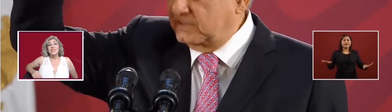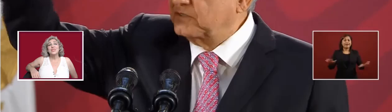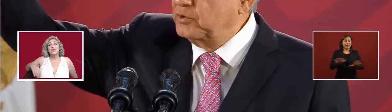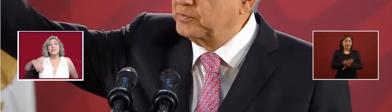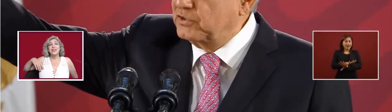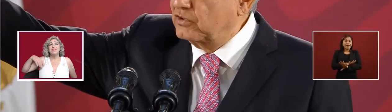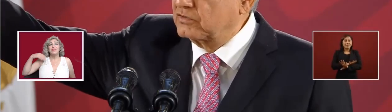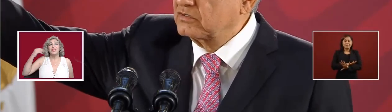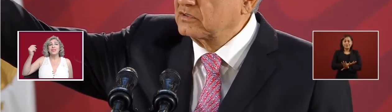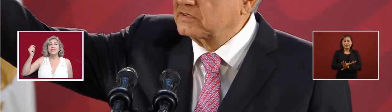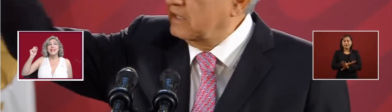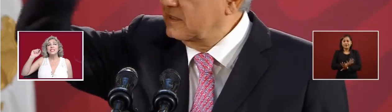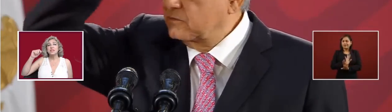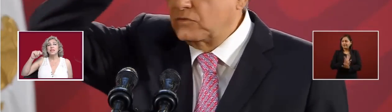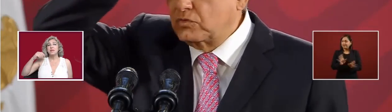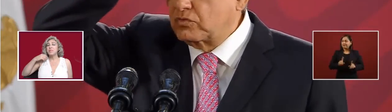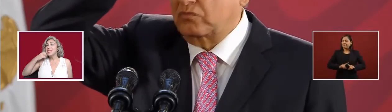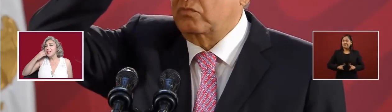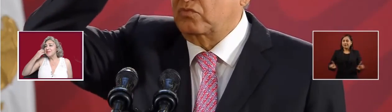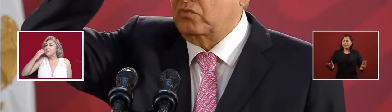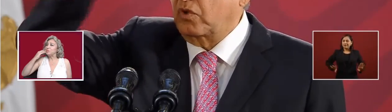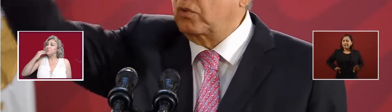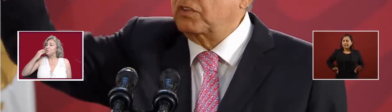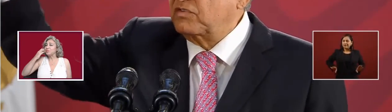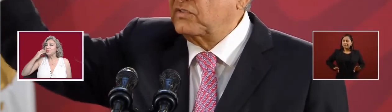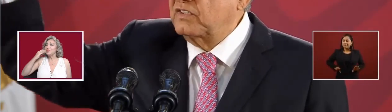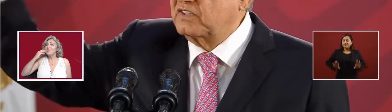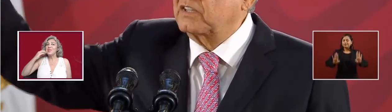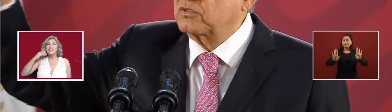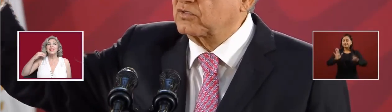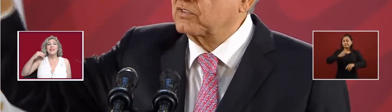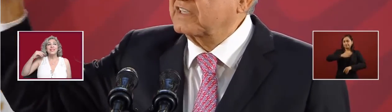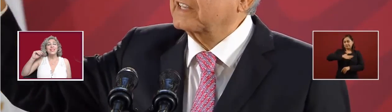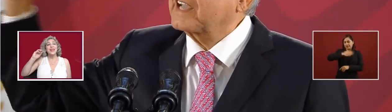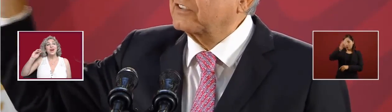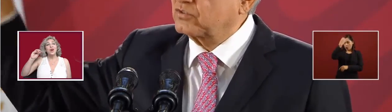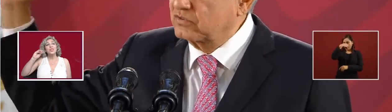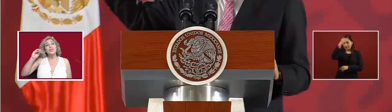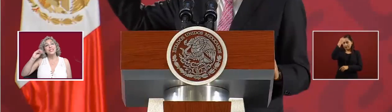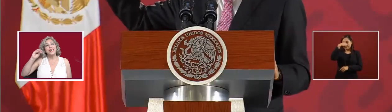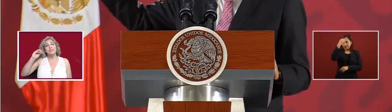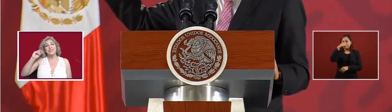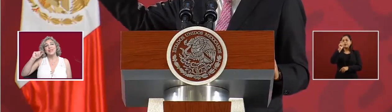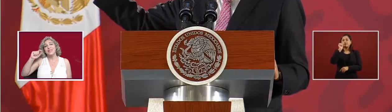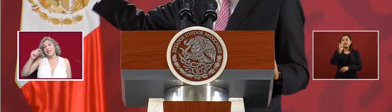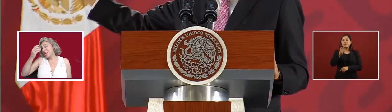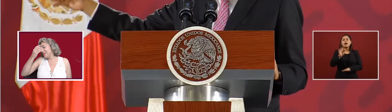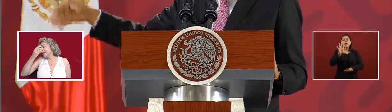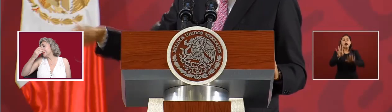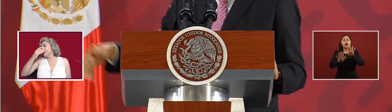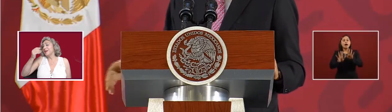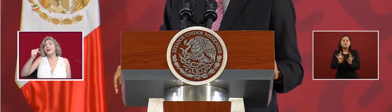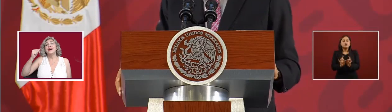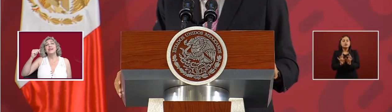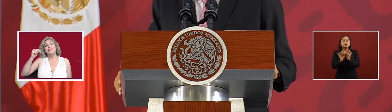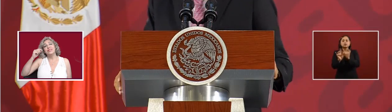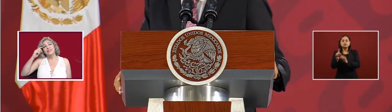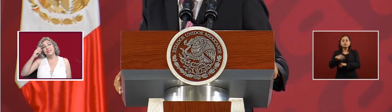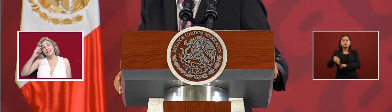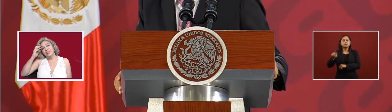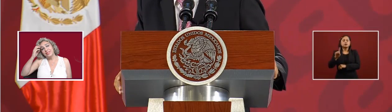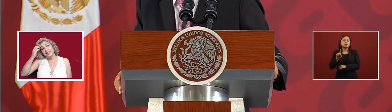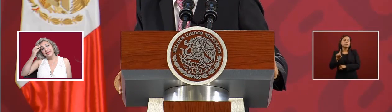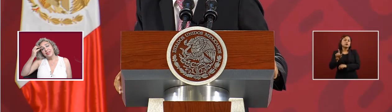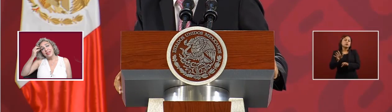so therefore that's the opinion that all those attempts in the case of